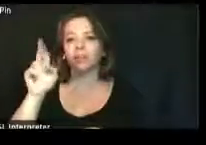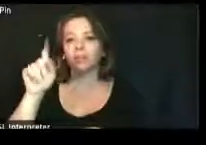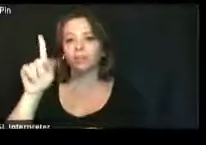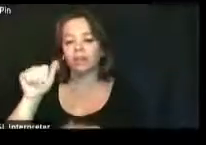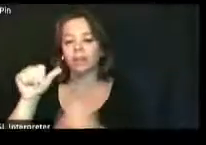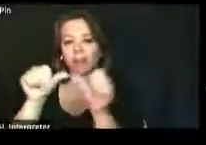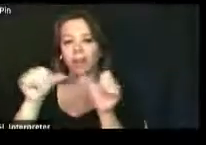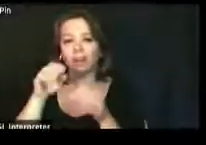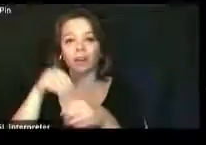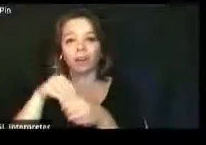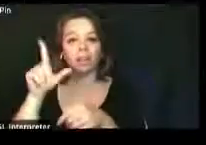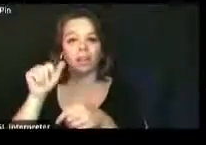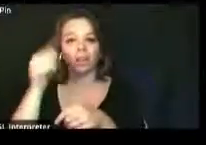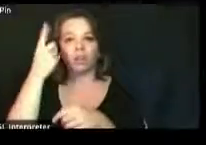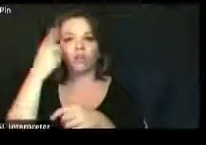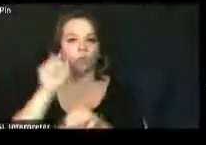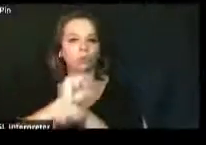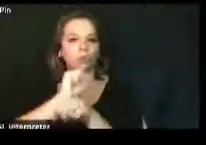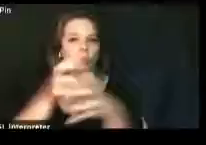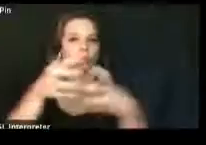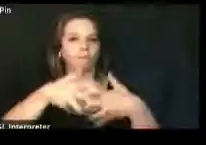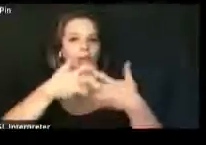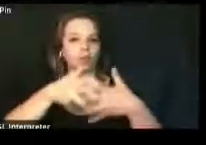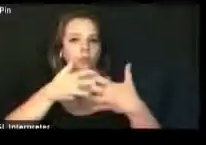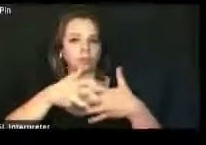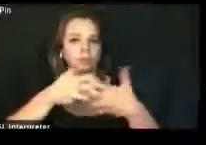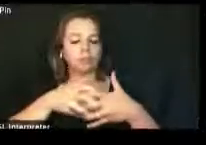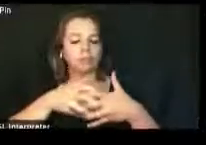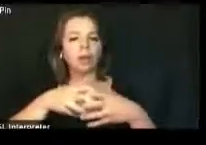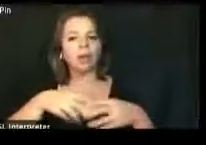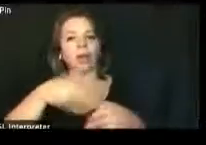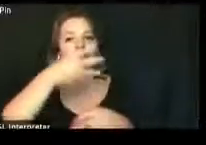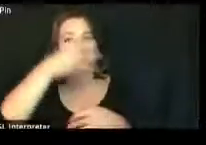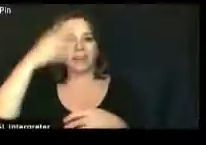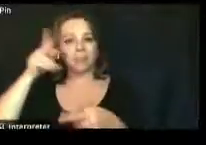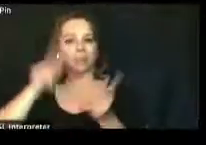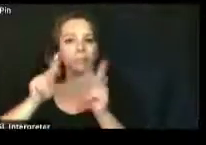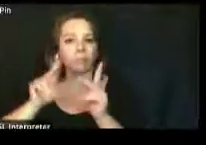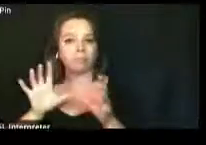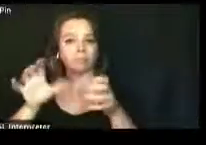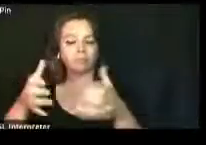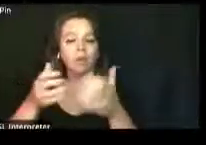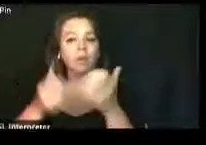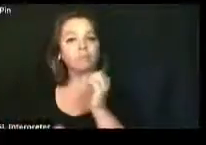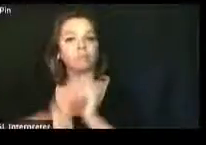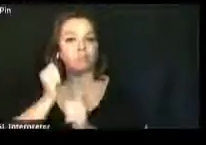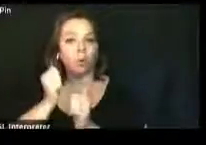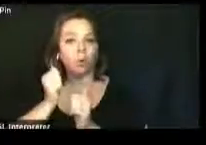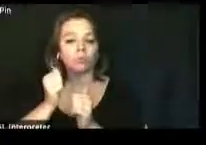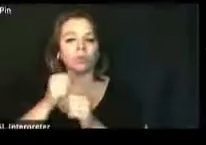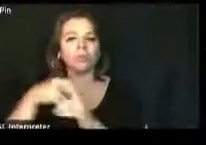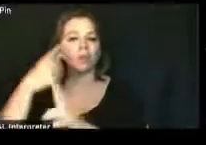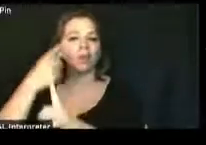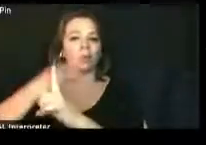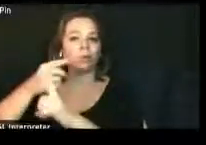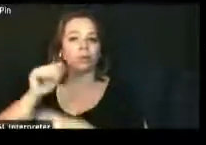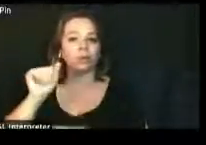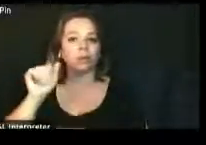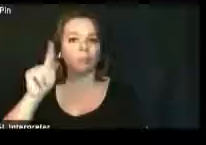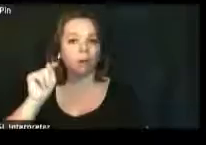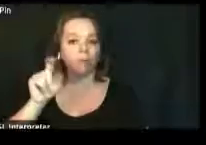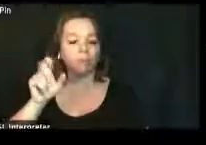in factories. And the immigrant population mostly rents apartments or